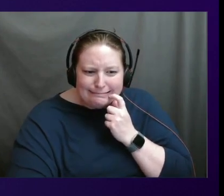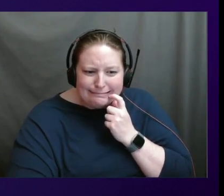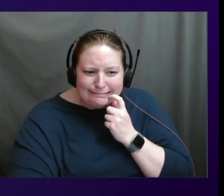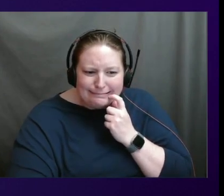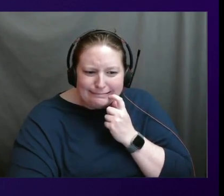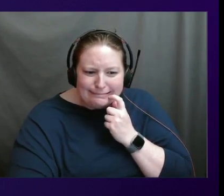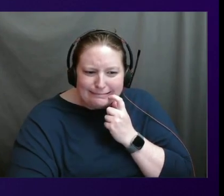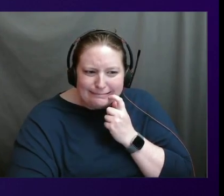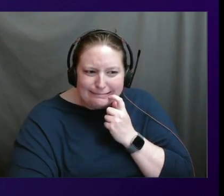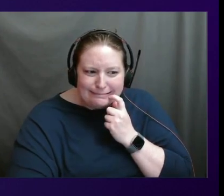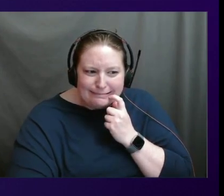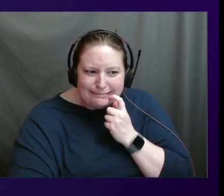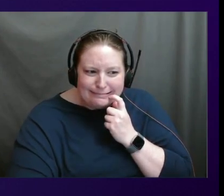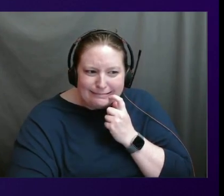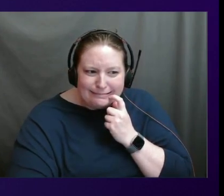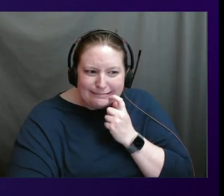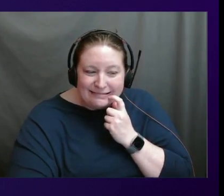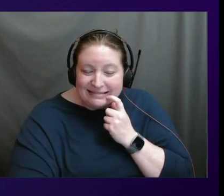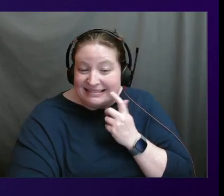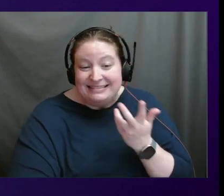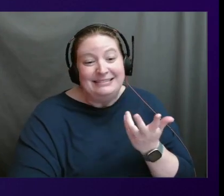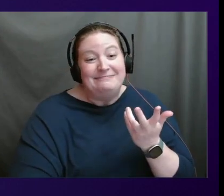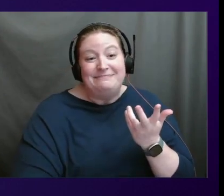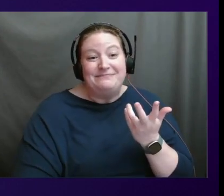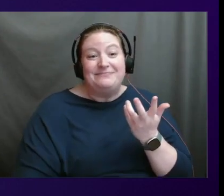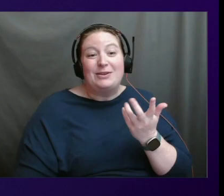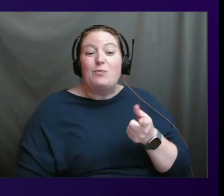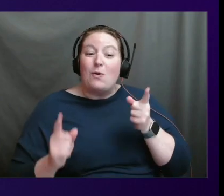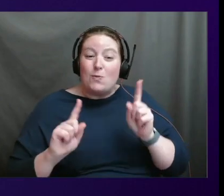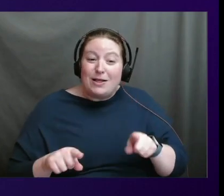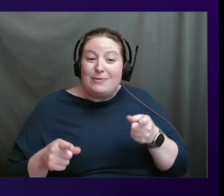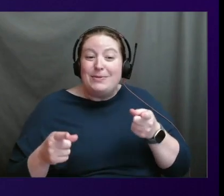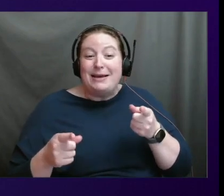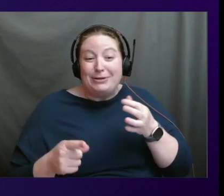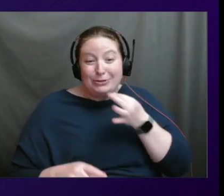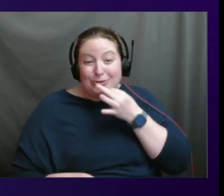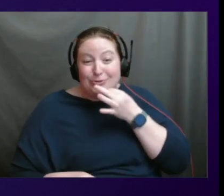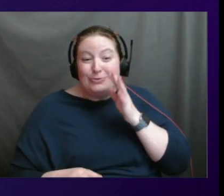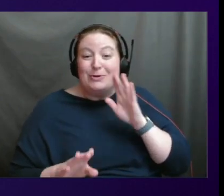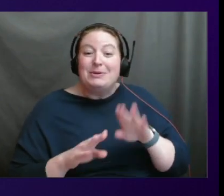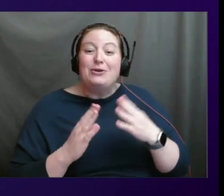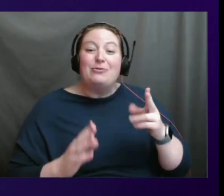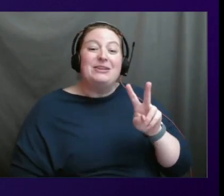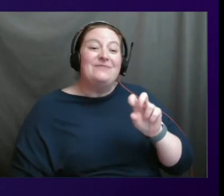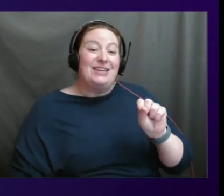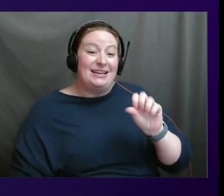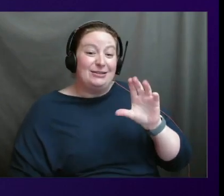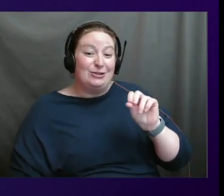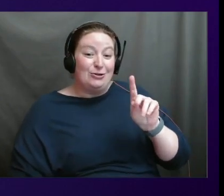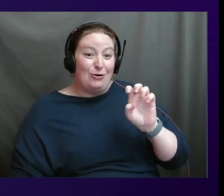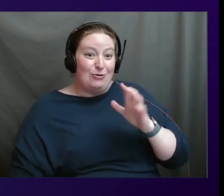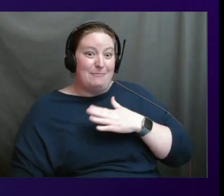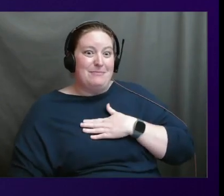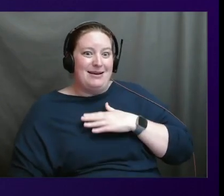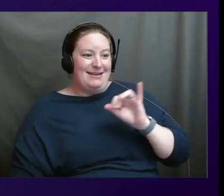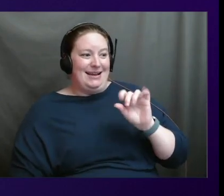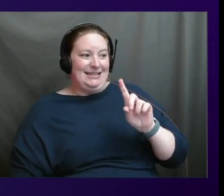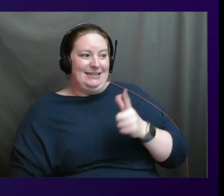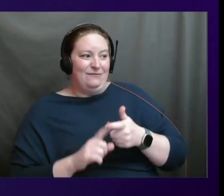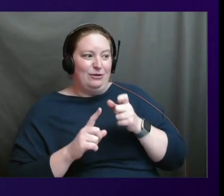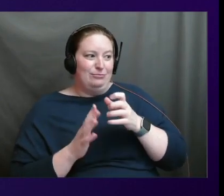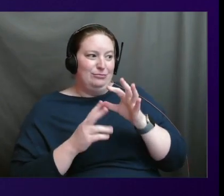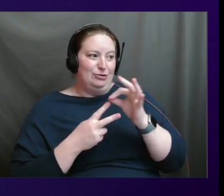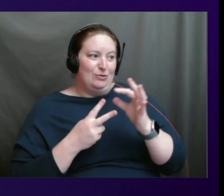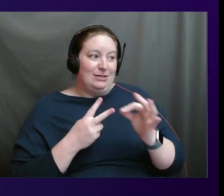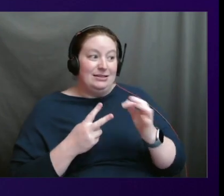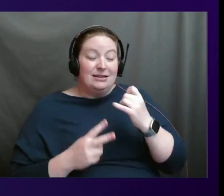There's no way of knowing. There's no way of knowing. So what will be happening soon is we're going to be opening VS Code, which is my IDE of choice. If you're watching from home or